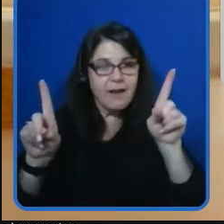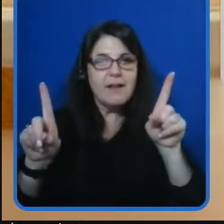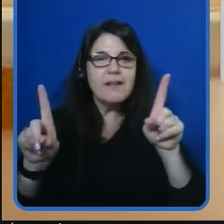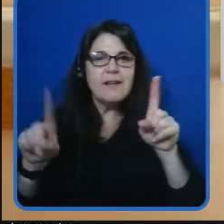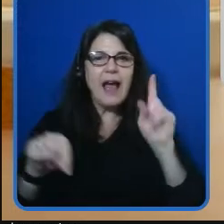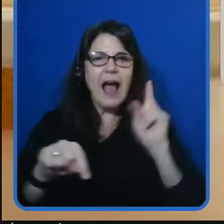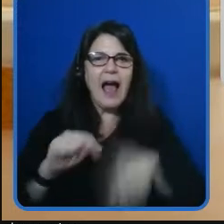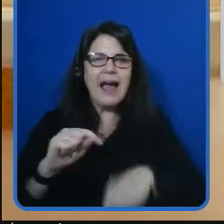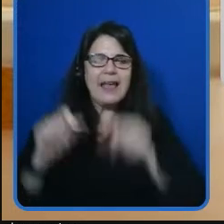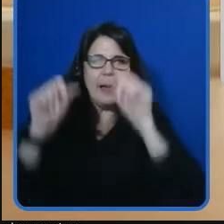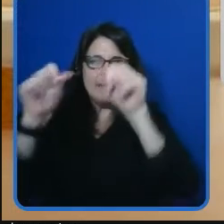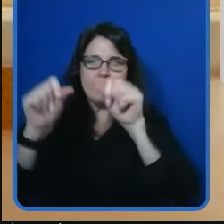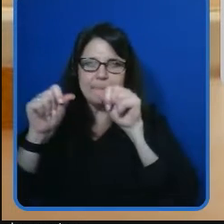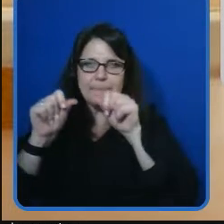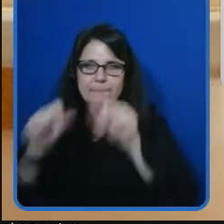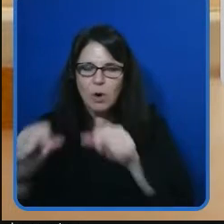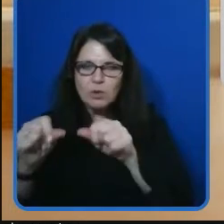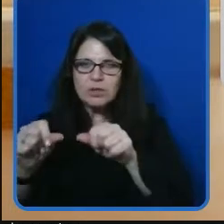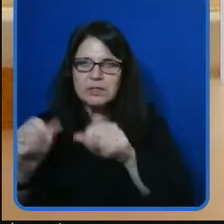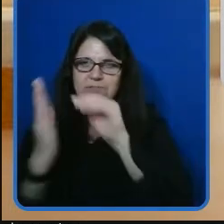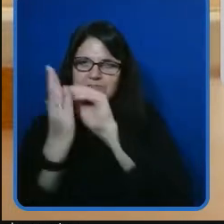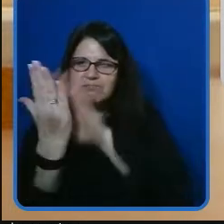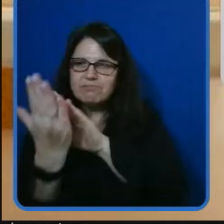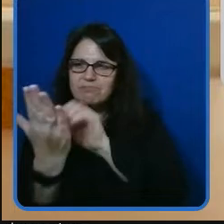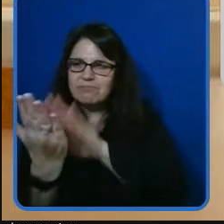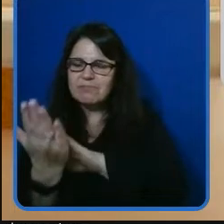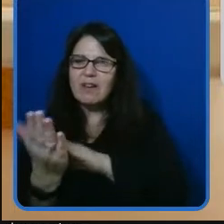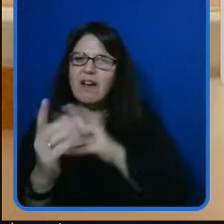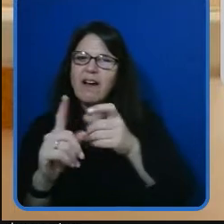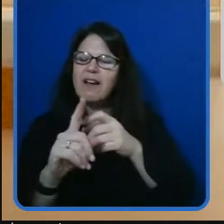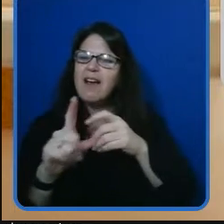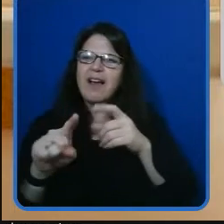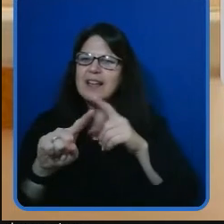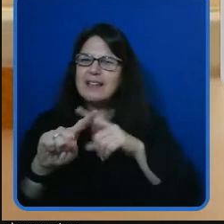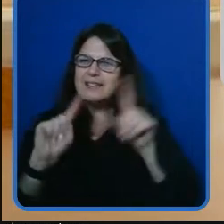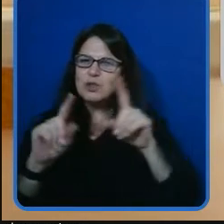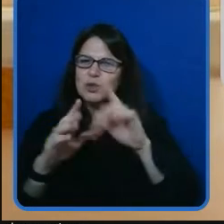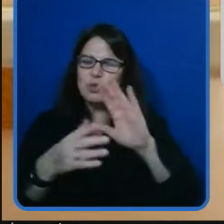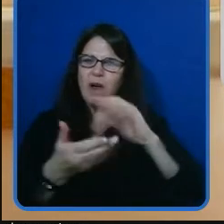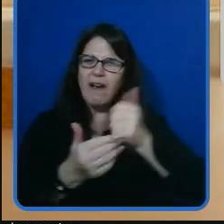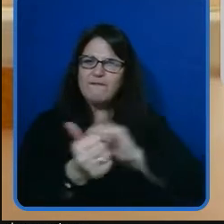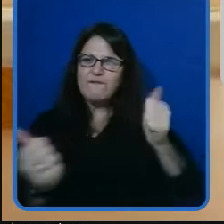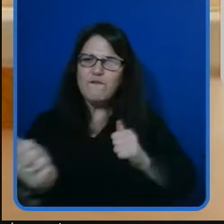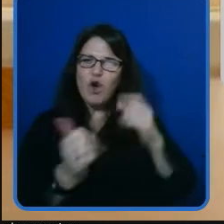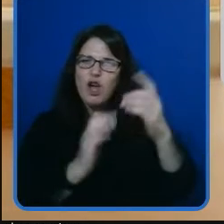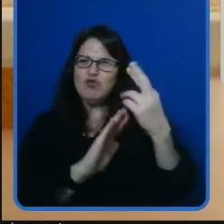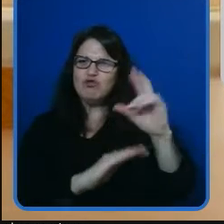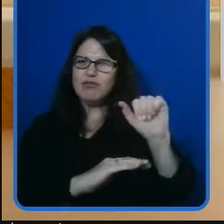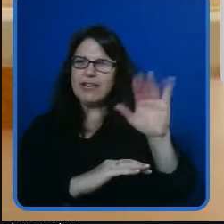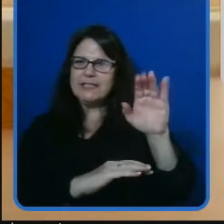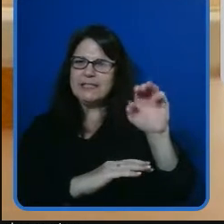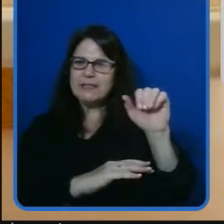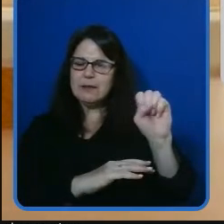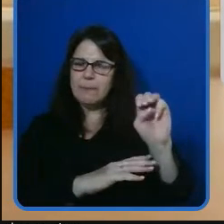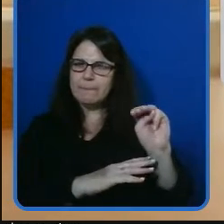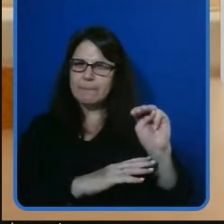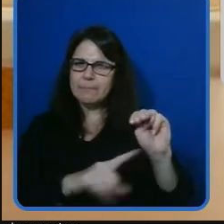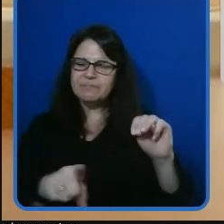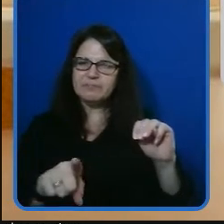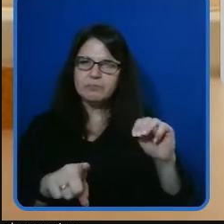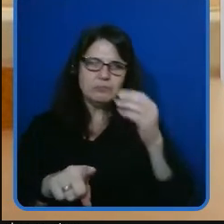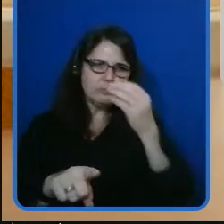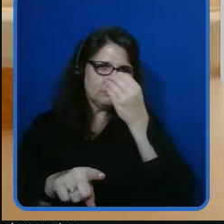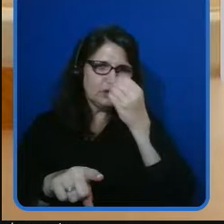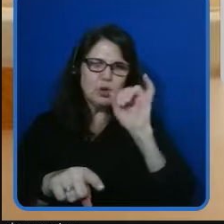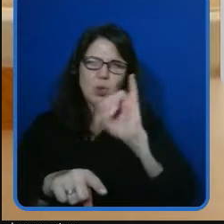note myself away from the racism that I face. The solutions offered to overcome imposter syndrome are too